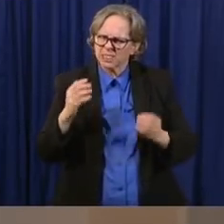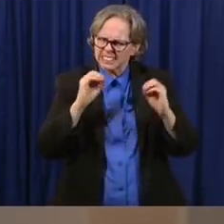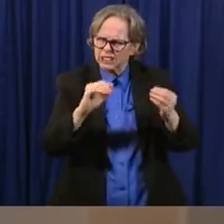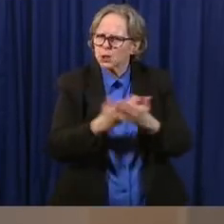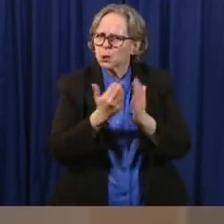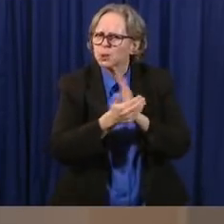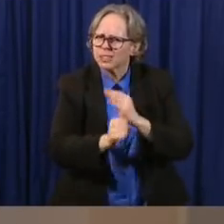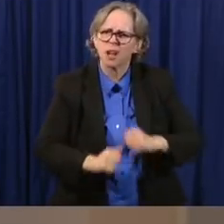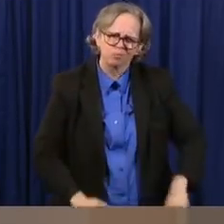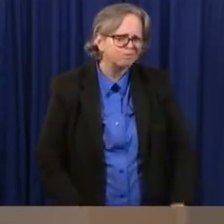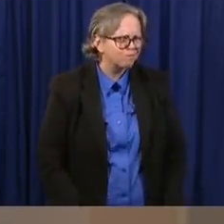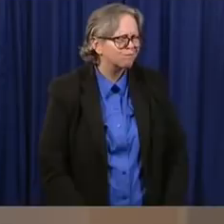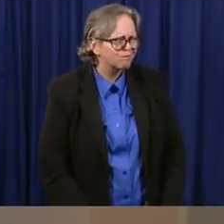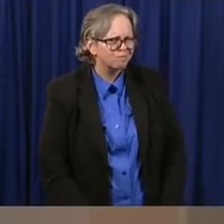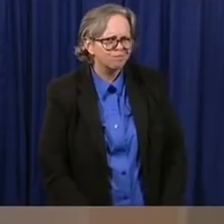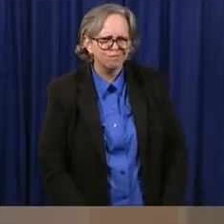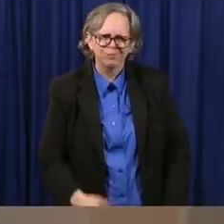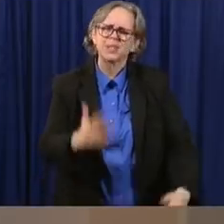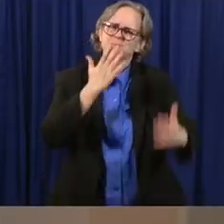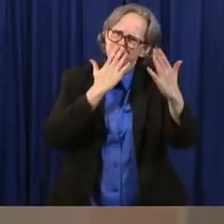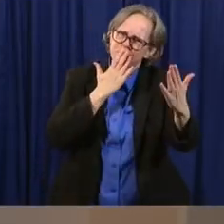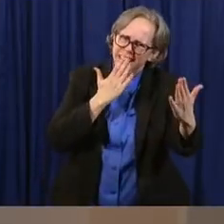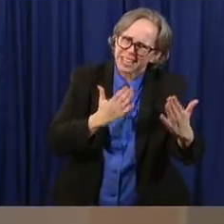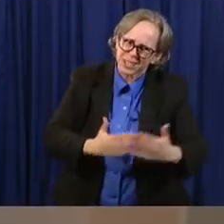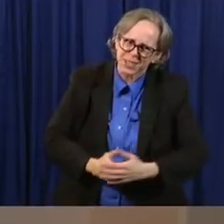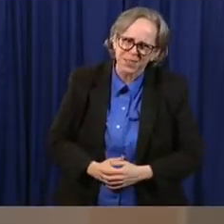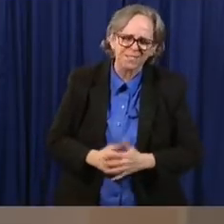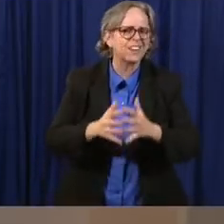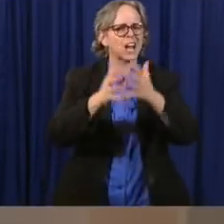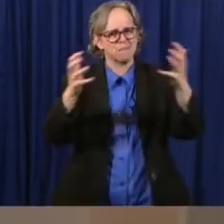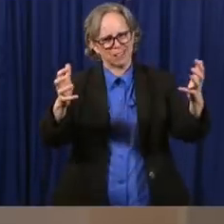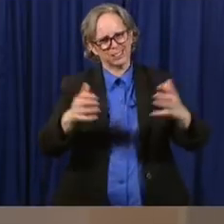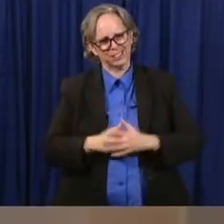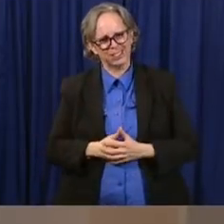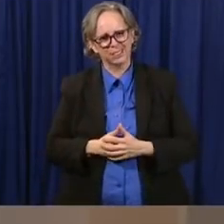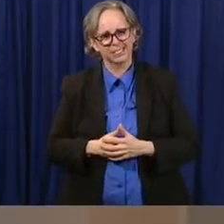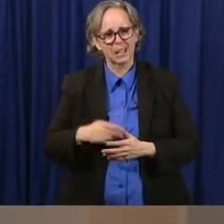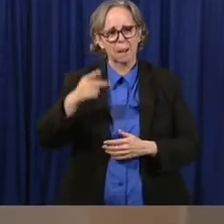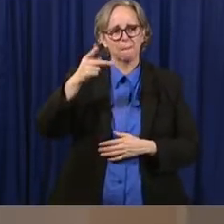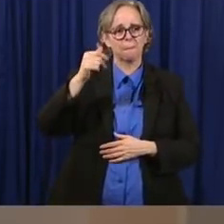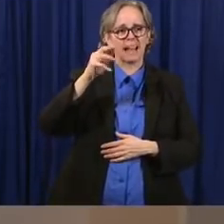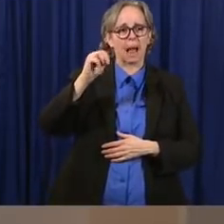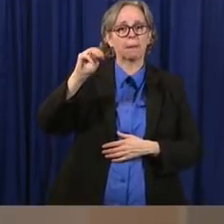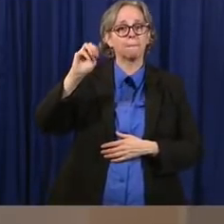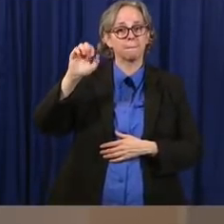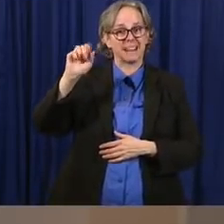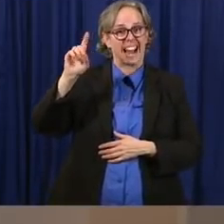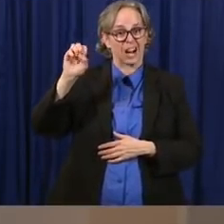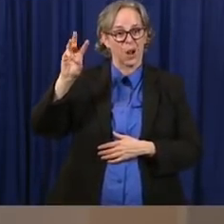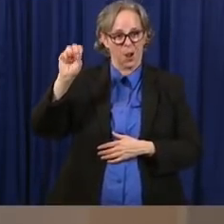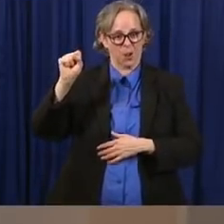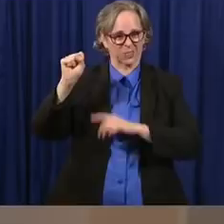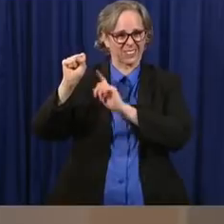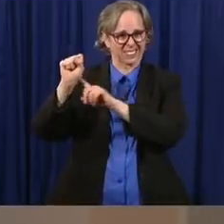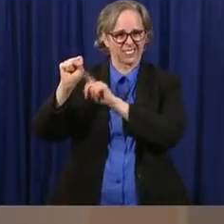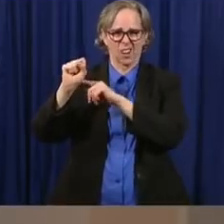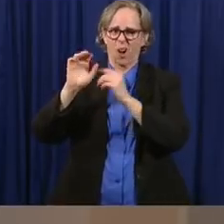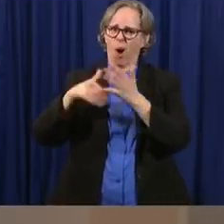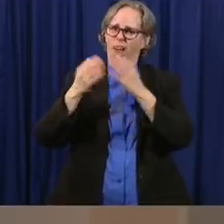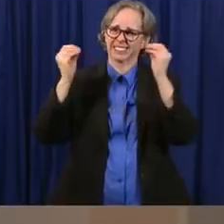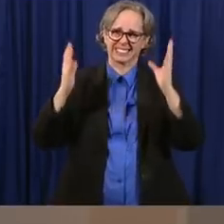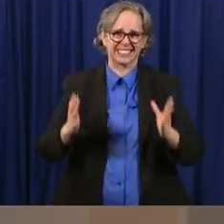all of us get through this. So thank you very much to Pam Meadows and to all the teachers out there that are doing great